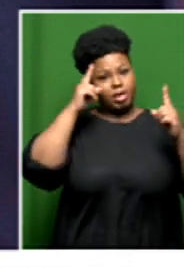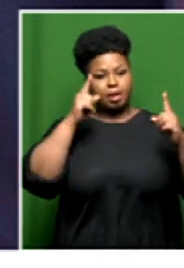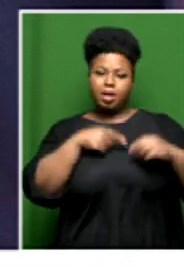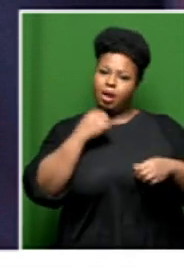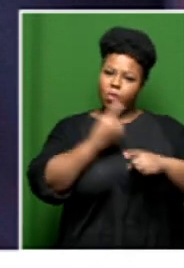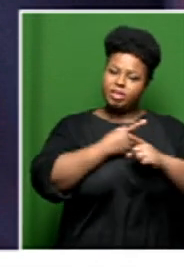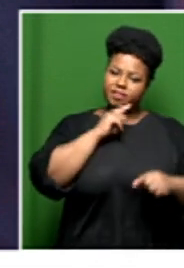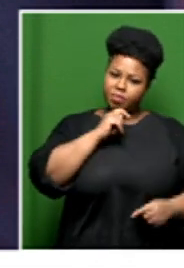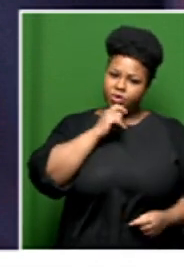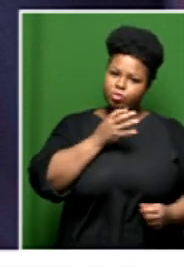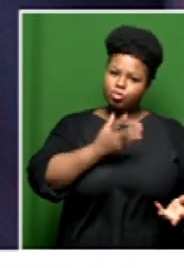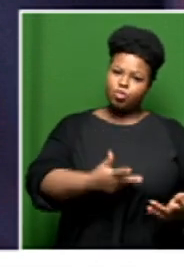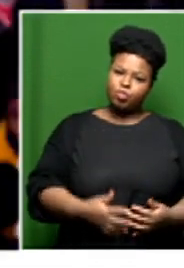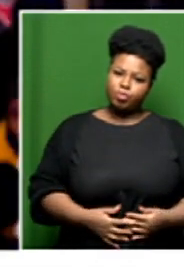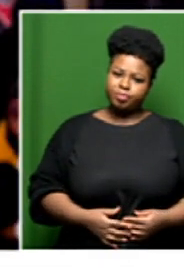for every morning?